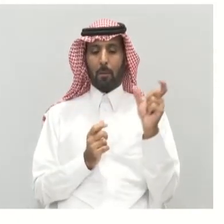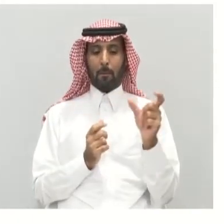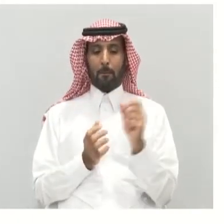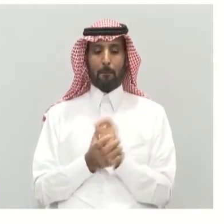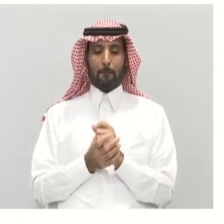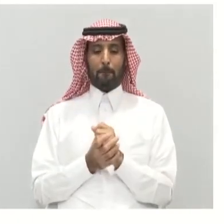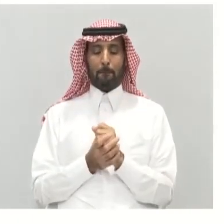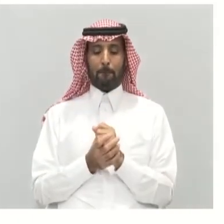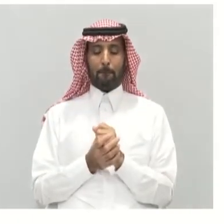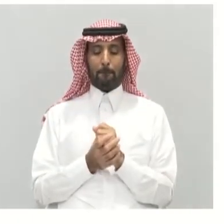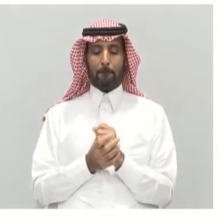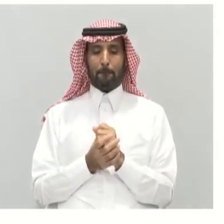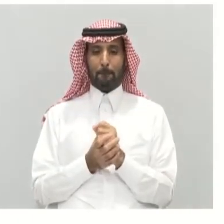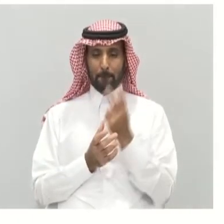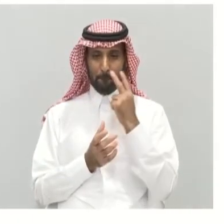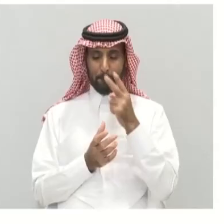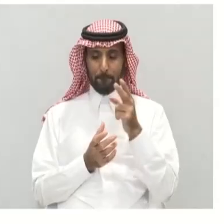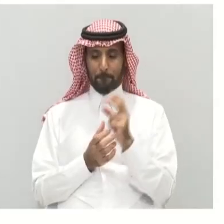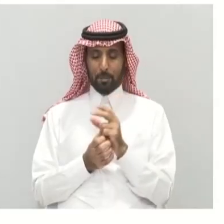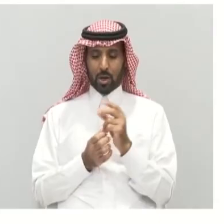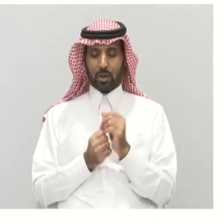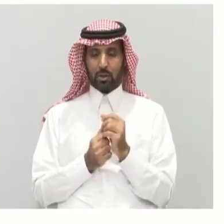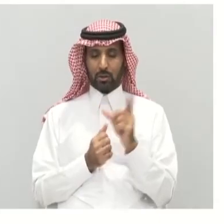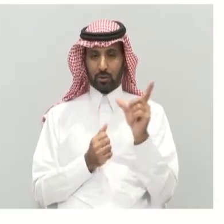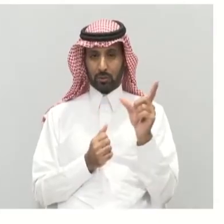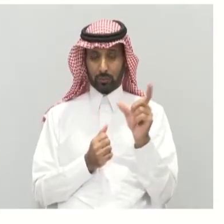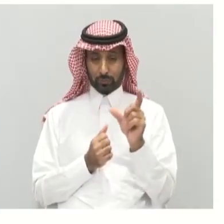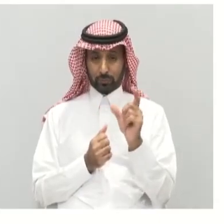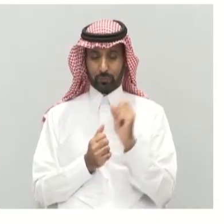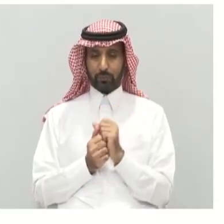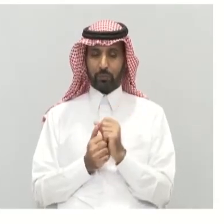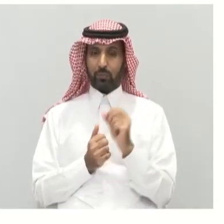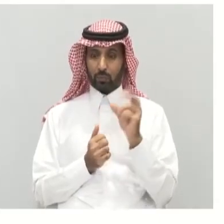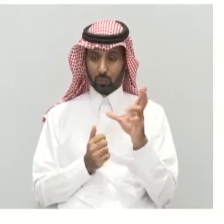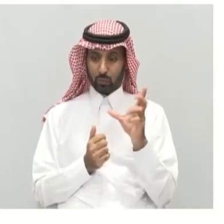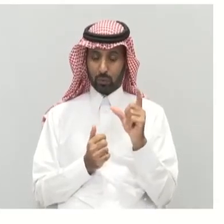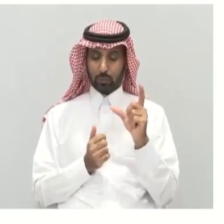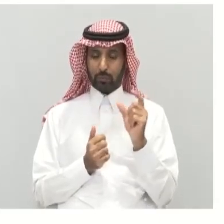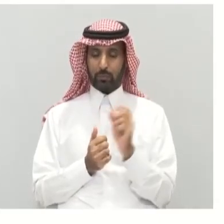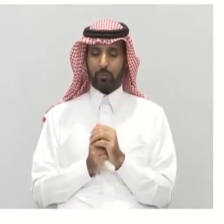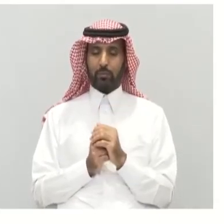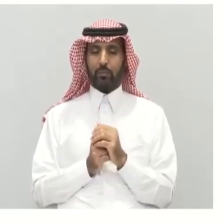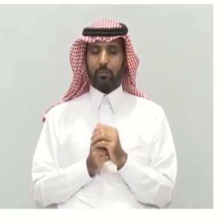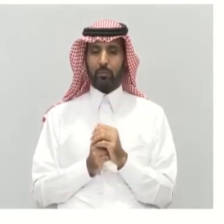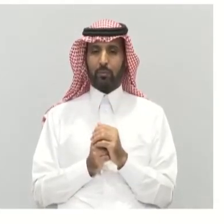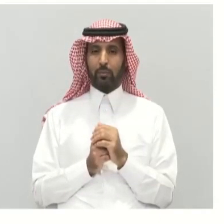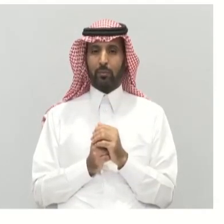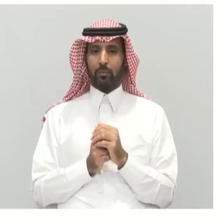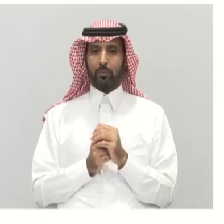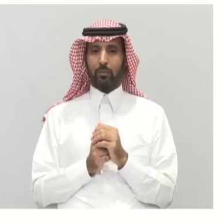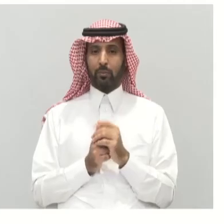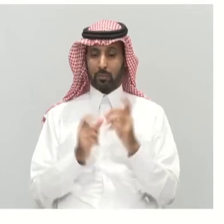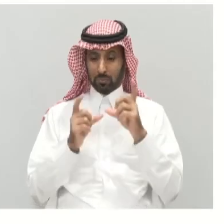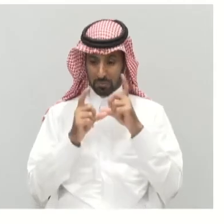start the sentence with the bolded words, okay? Let's see, pause the